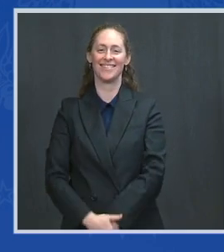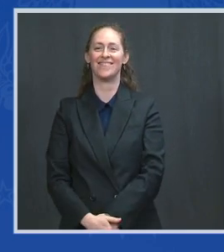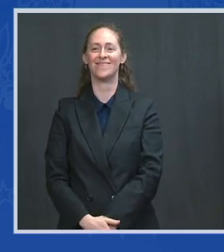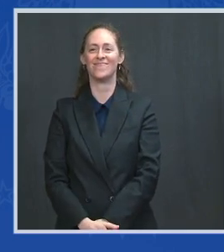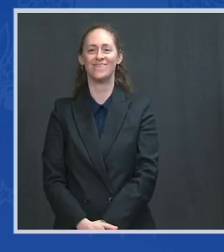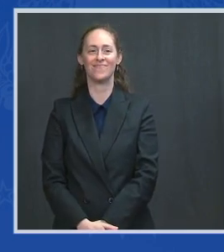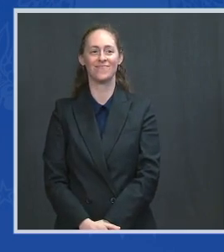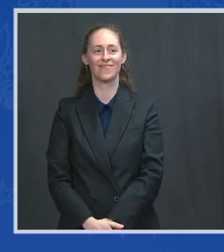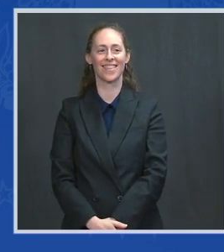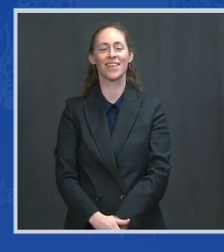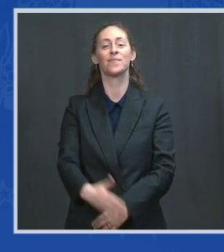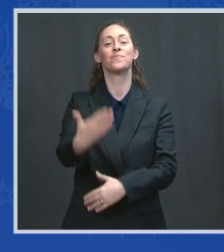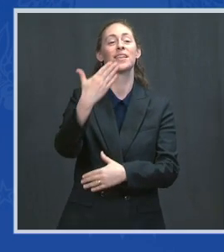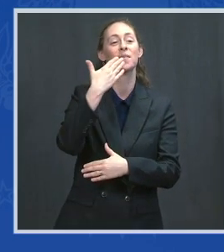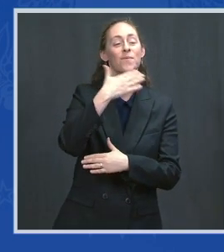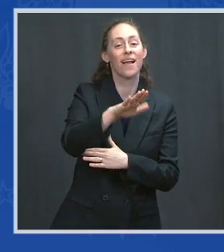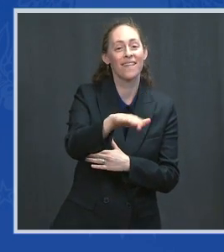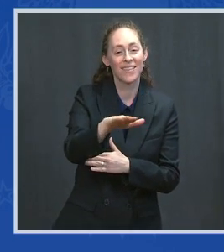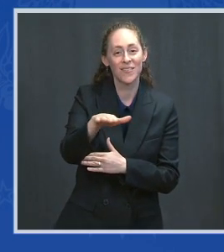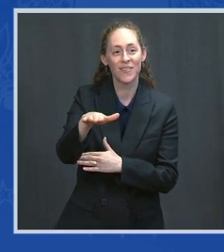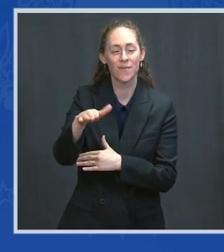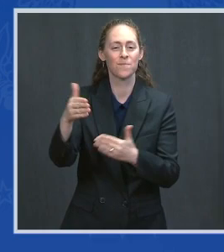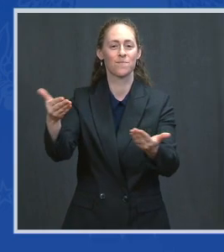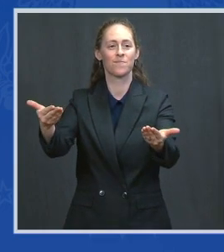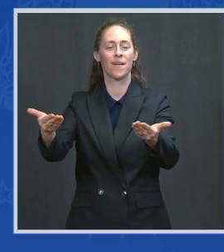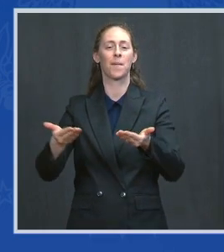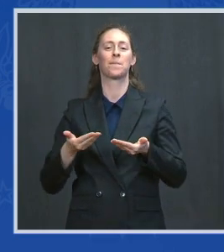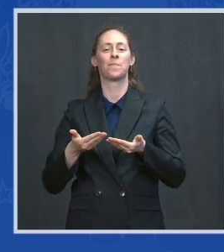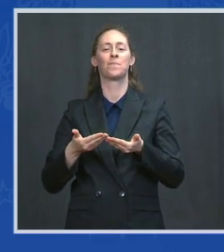Good afternoon, everyone. Good afternoon.